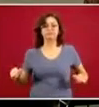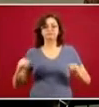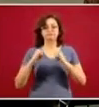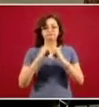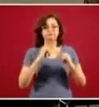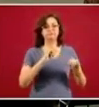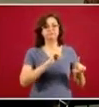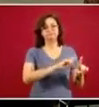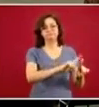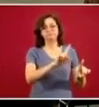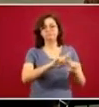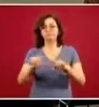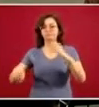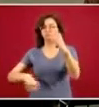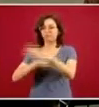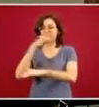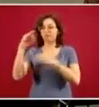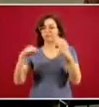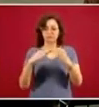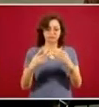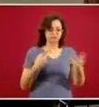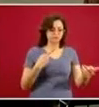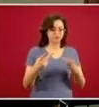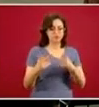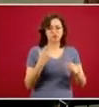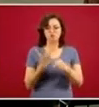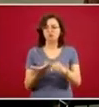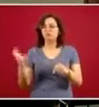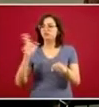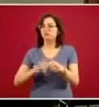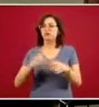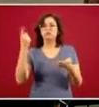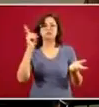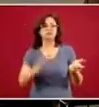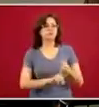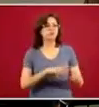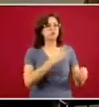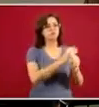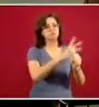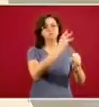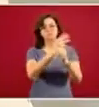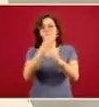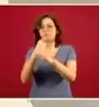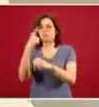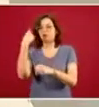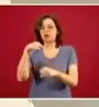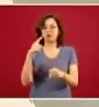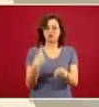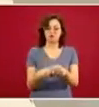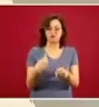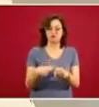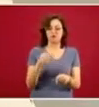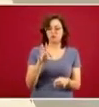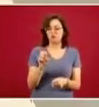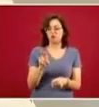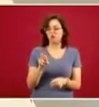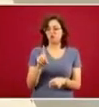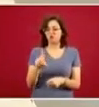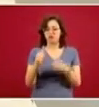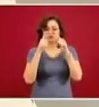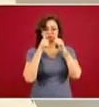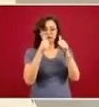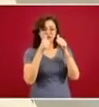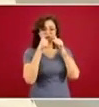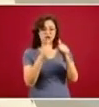As you know, all of the institutions within the health sector are making proper preparations to be able to